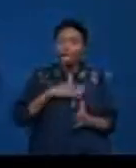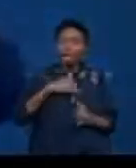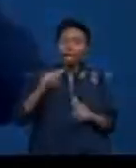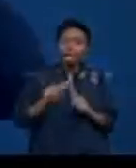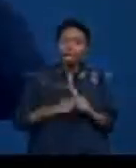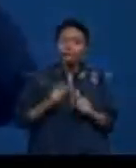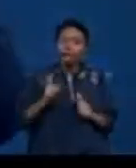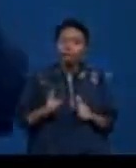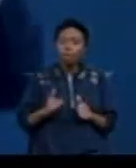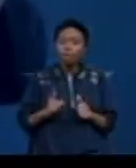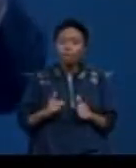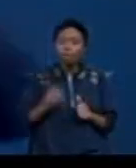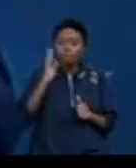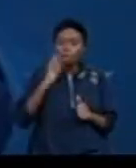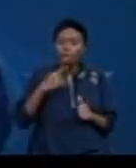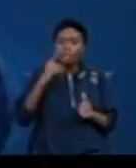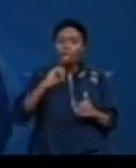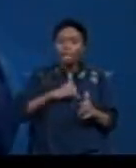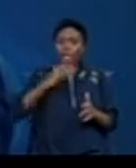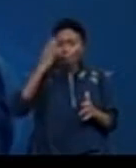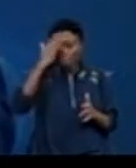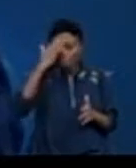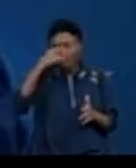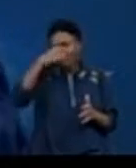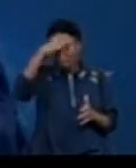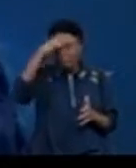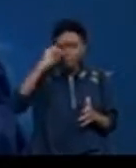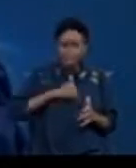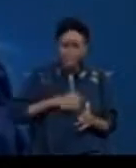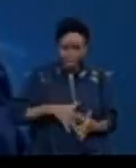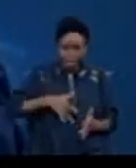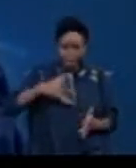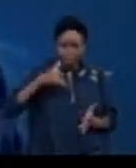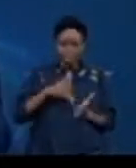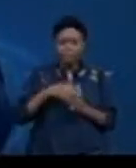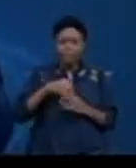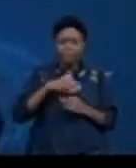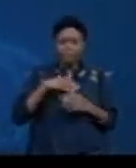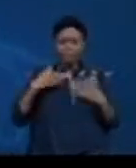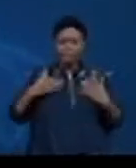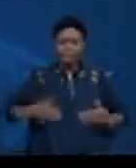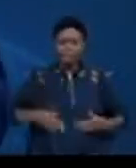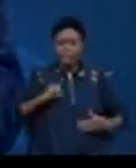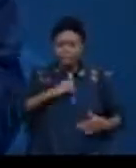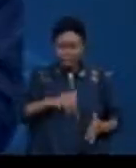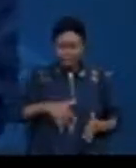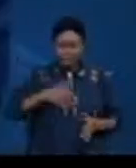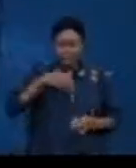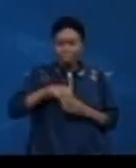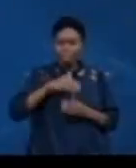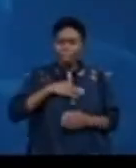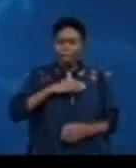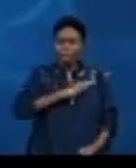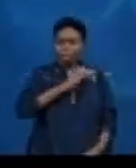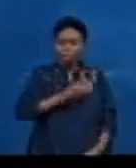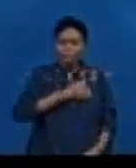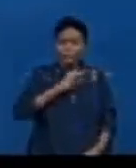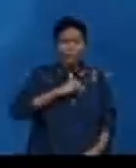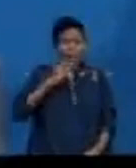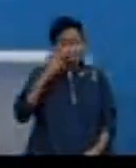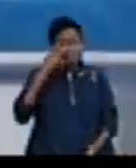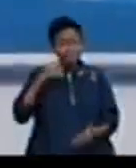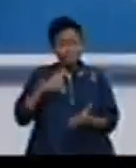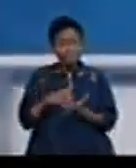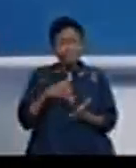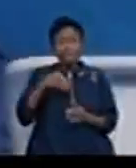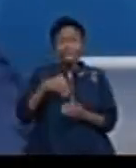will say, I know, because I feel it in my body. I sense it in my soul. I see it